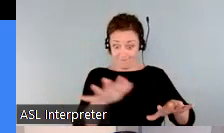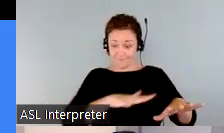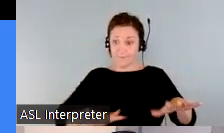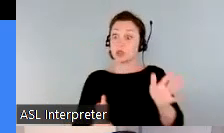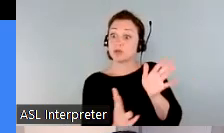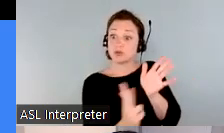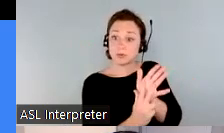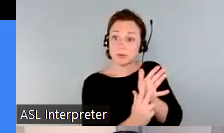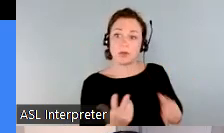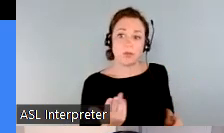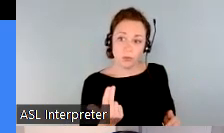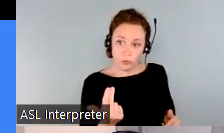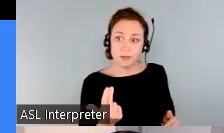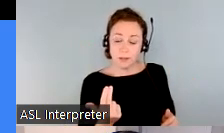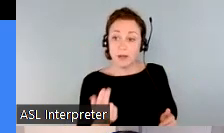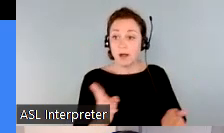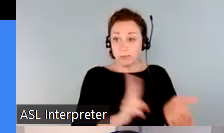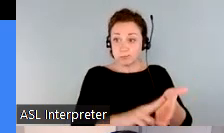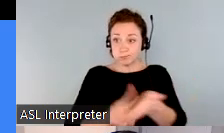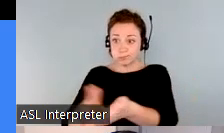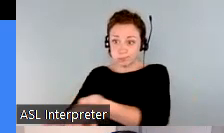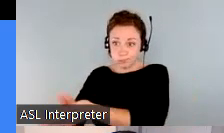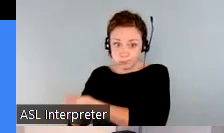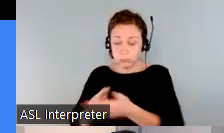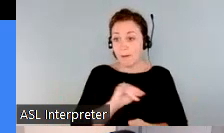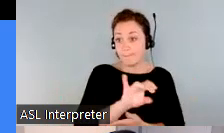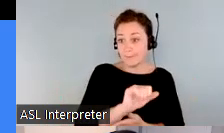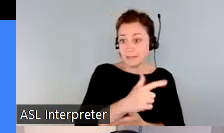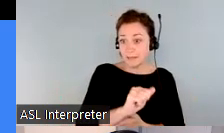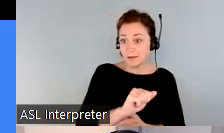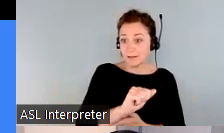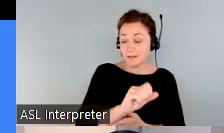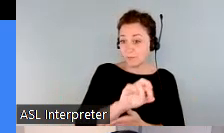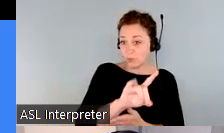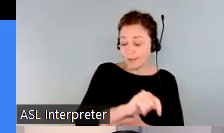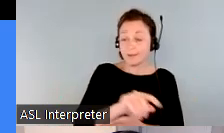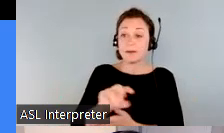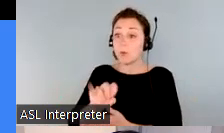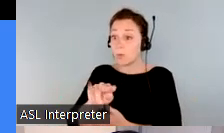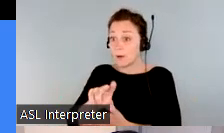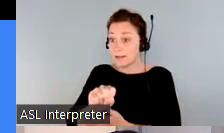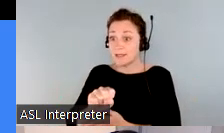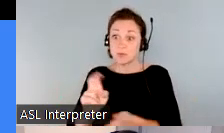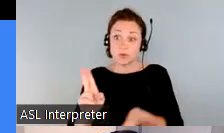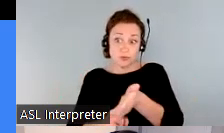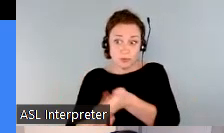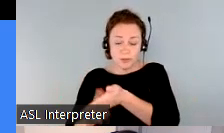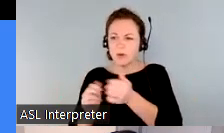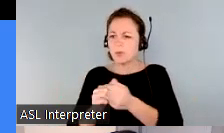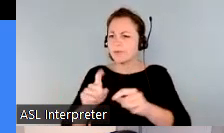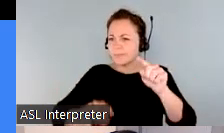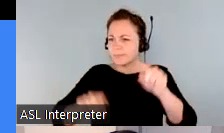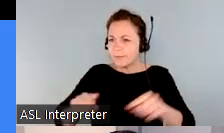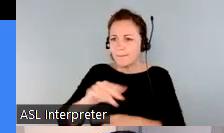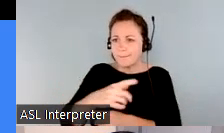13, signed with the Mississaugas of the Credit, and the Williams Treaties, signed with multiple Mississauga and